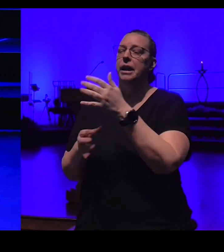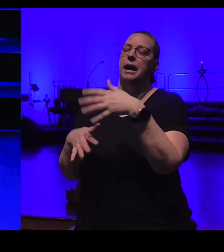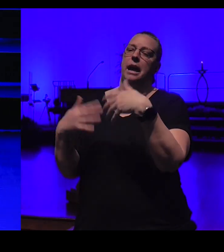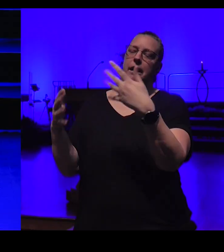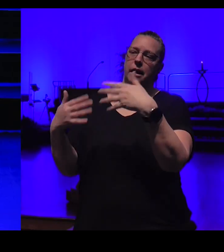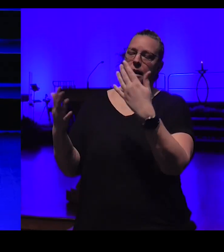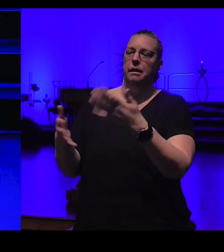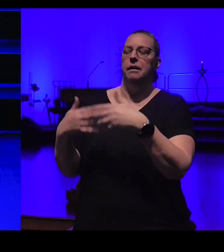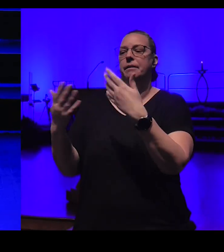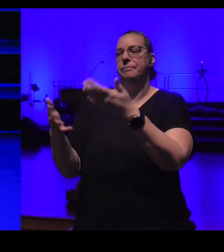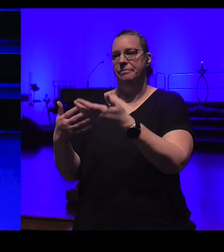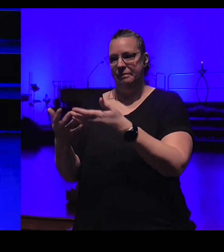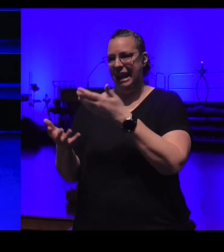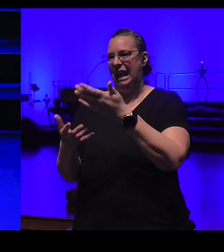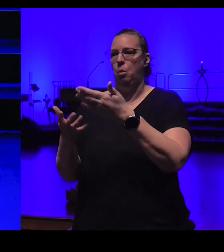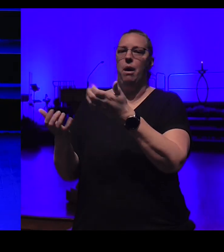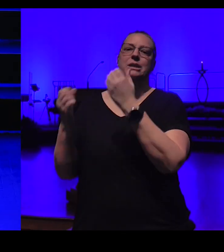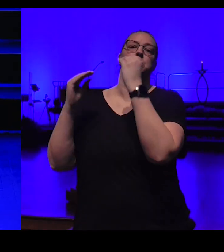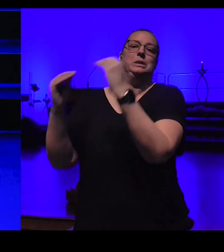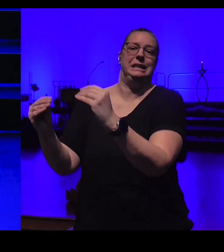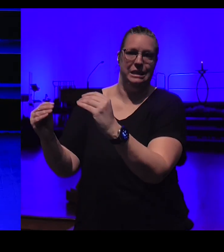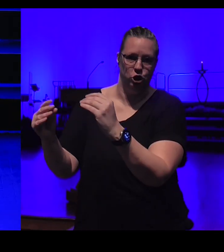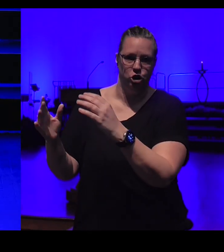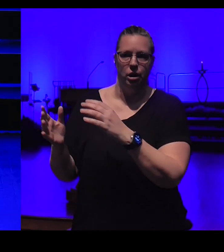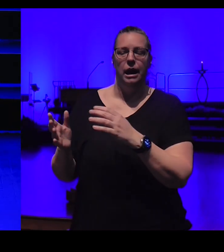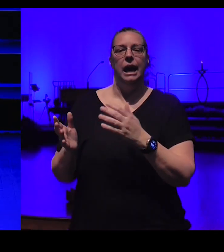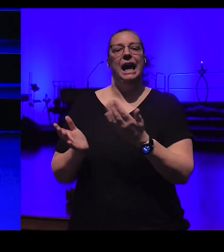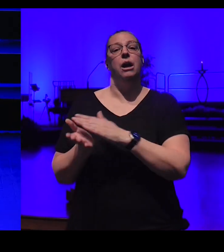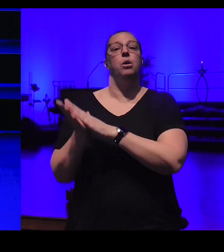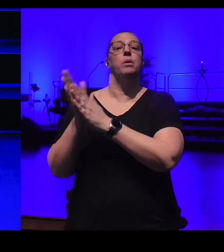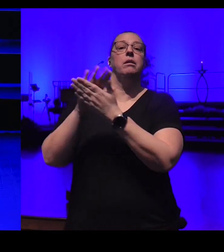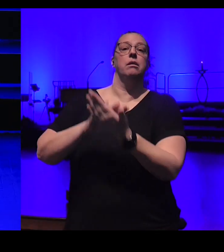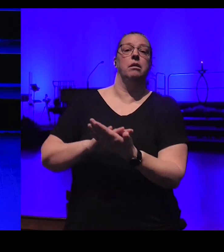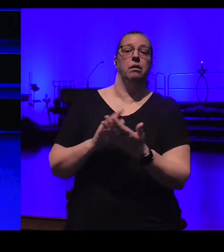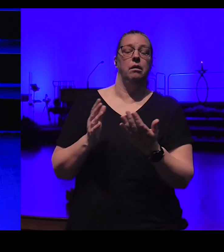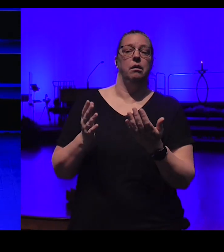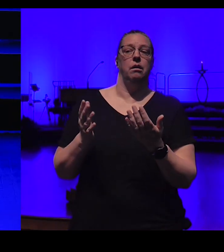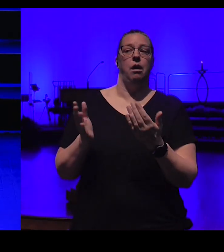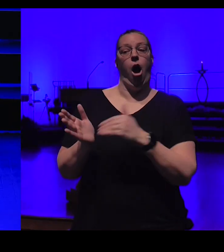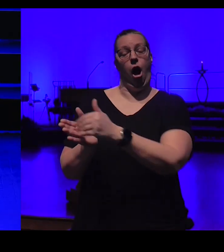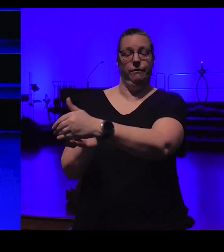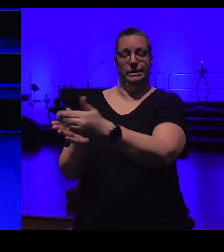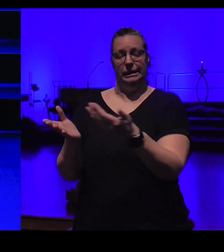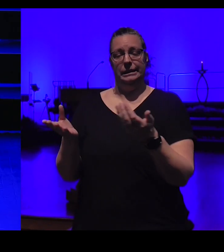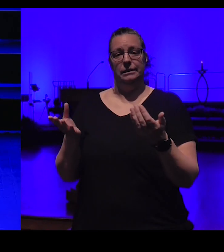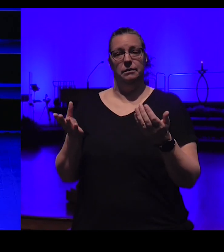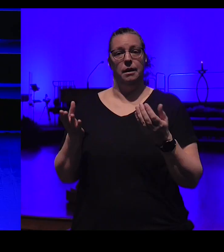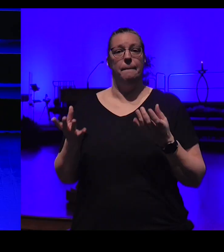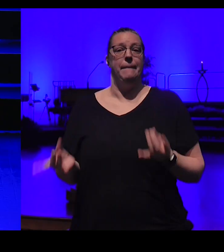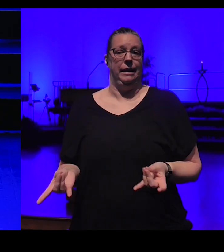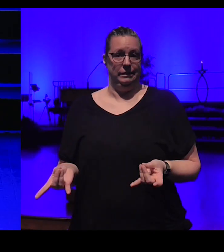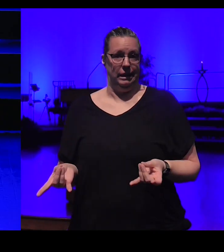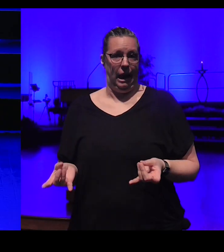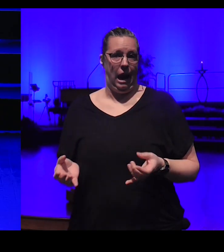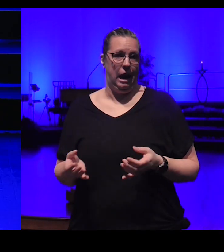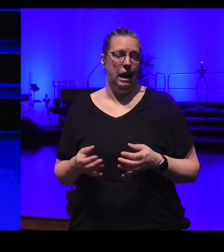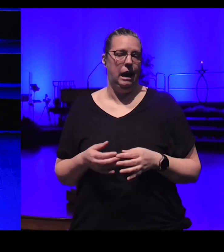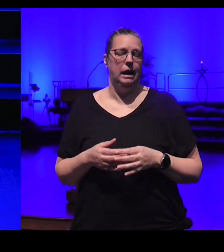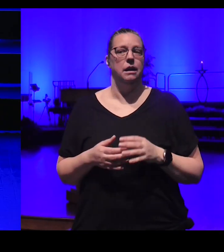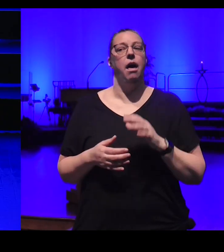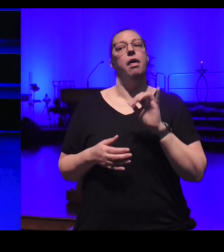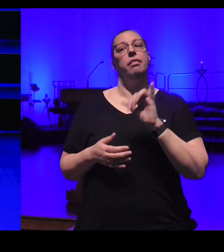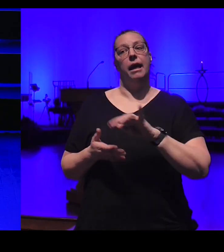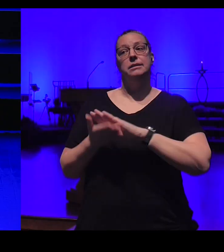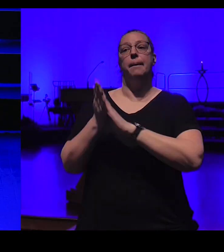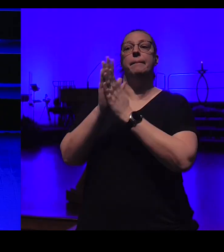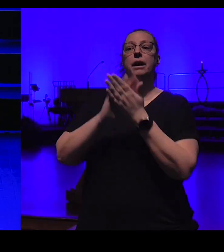that divine impulse to teach it, he would often go into meditation, which is what the Infinite Way is all about. It's about going in